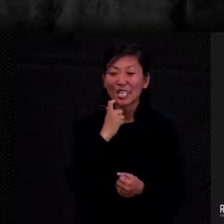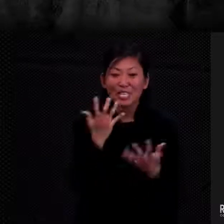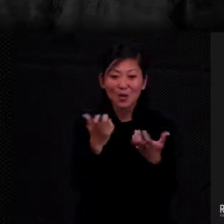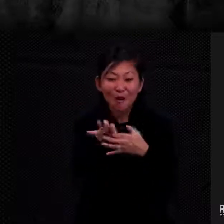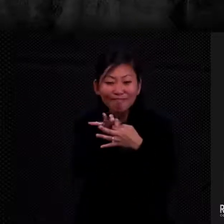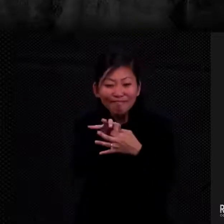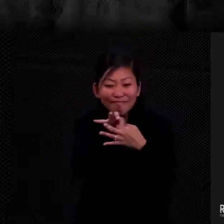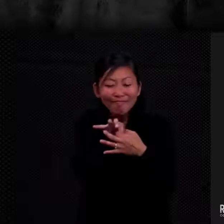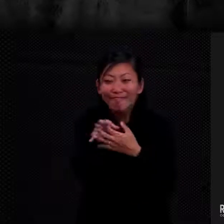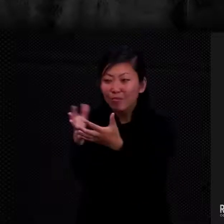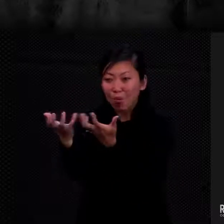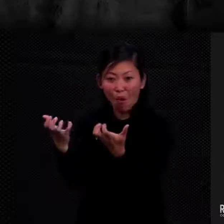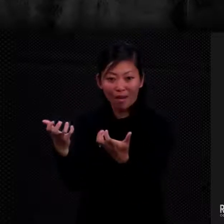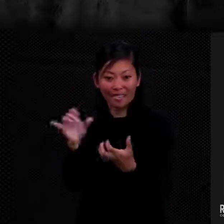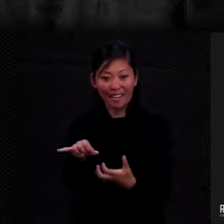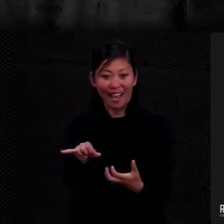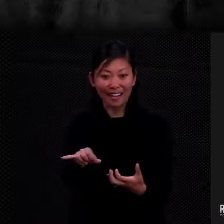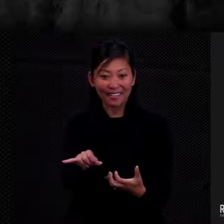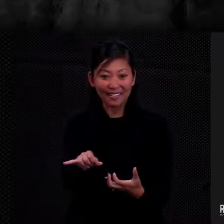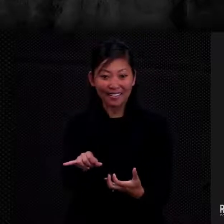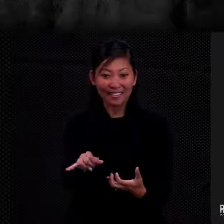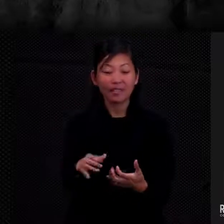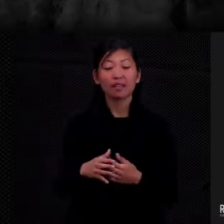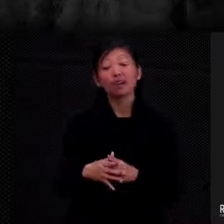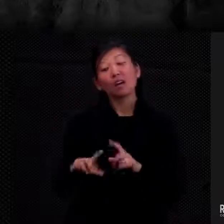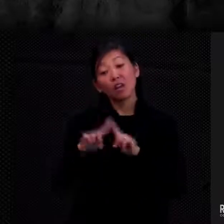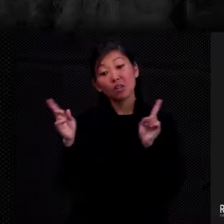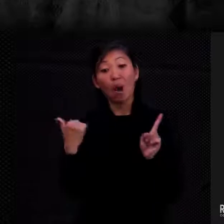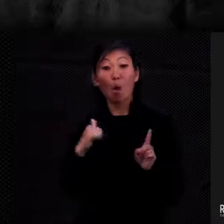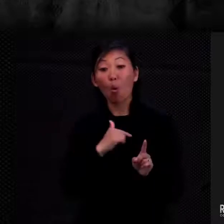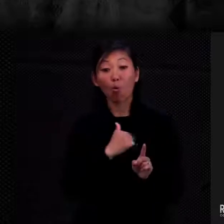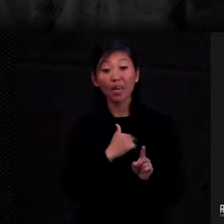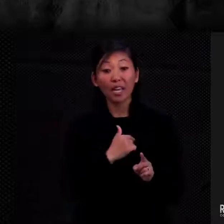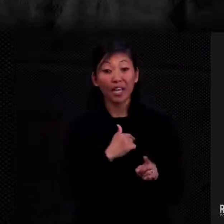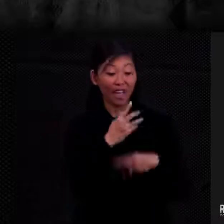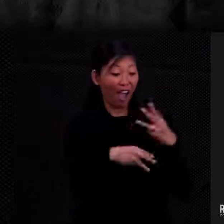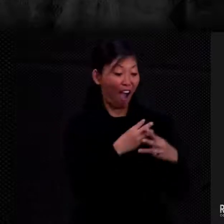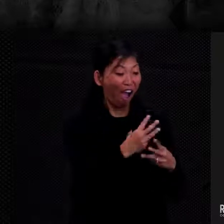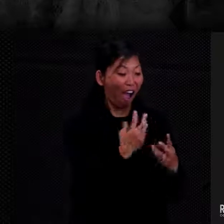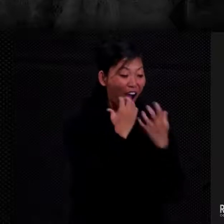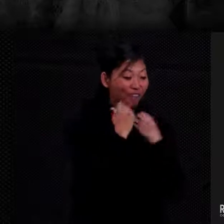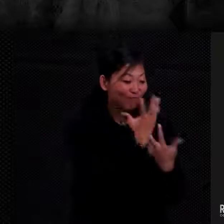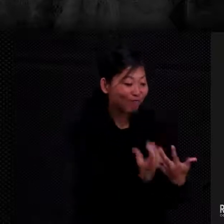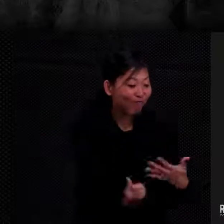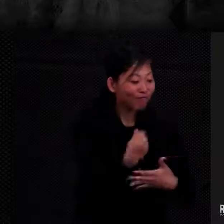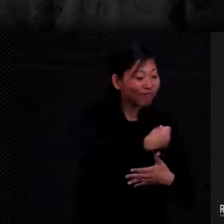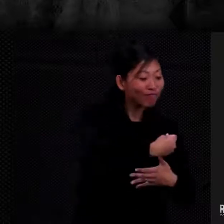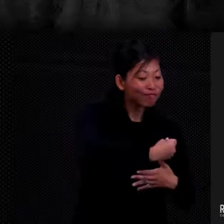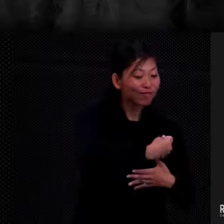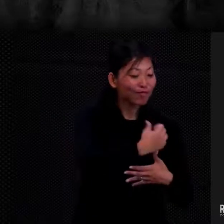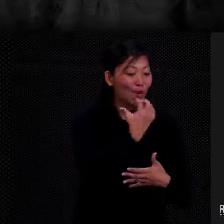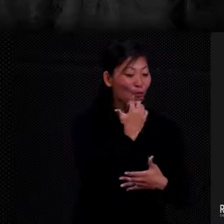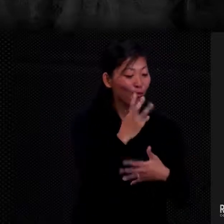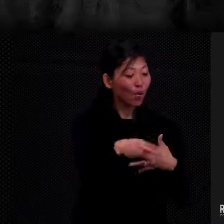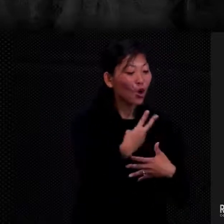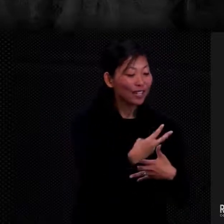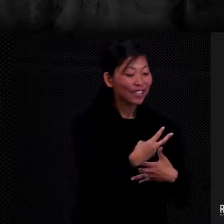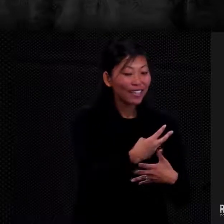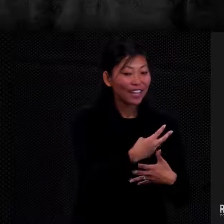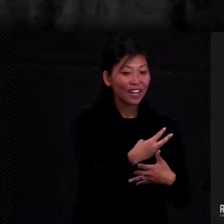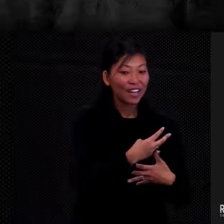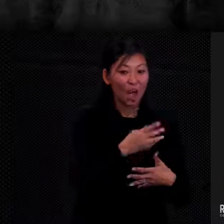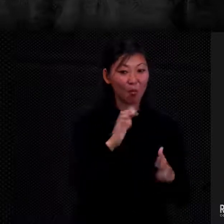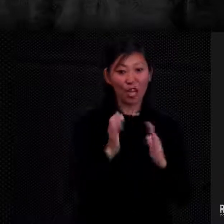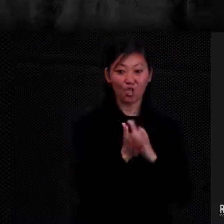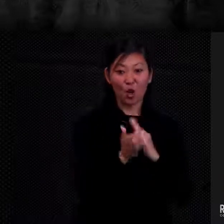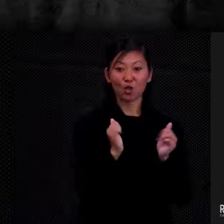spirit that he has made to dwell in us. Even though we have made friends with the world and committed spiritual adultery on him as our husband, he yearns